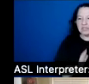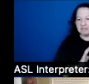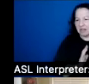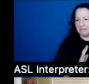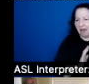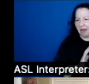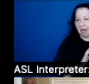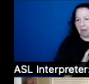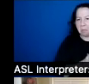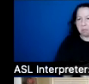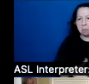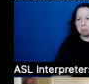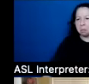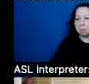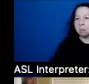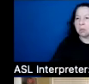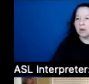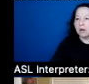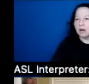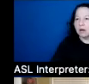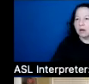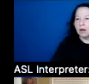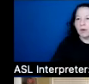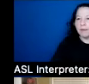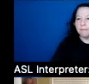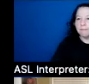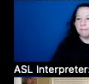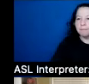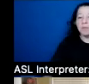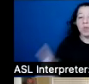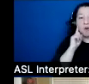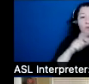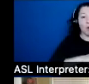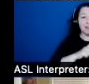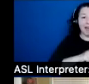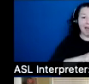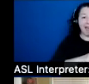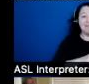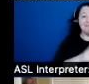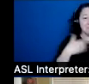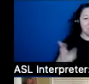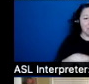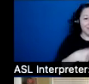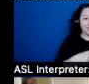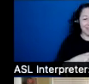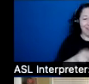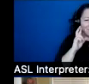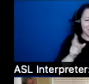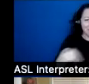All right. So in the interest of time, I'm going to get started out of respect for you and your